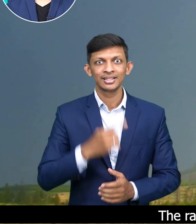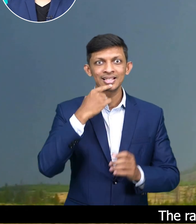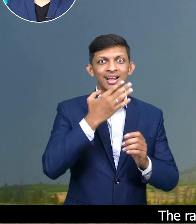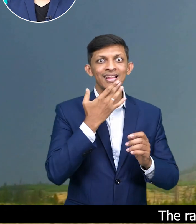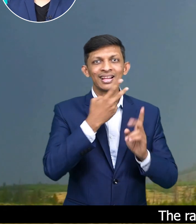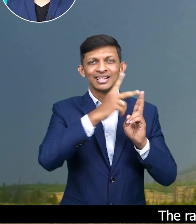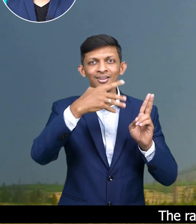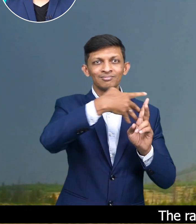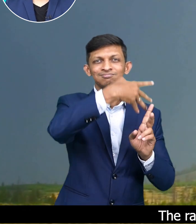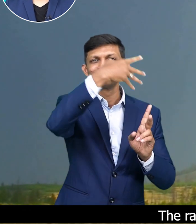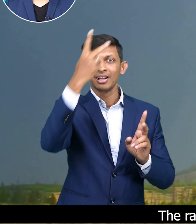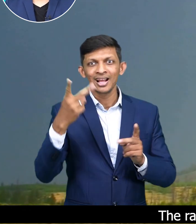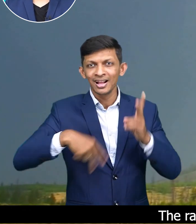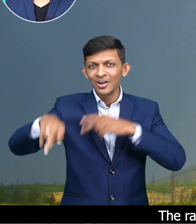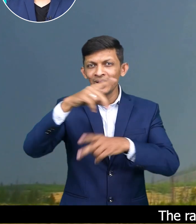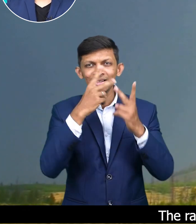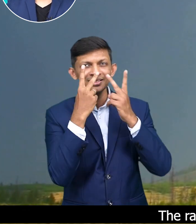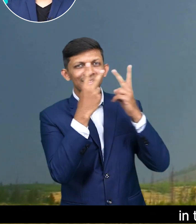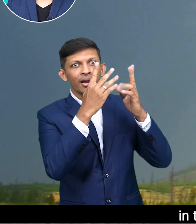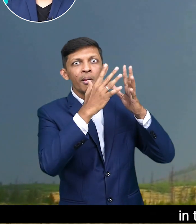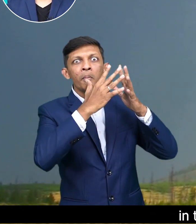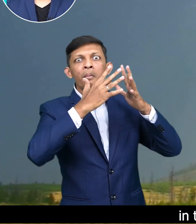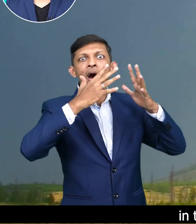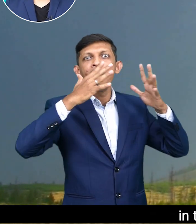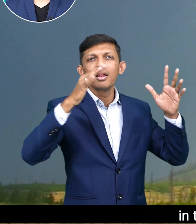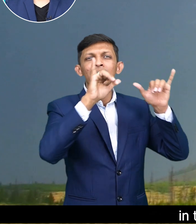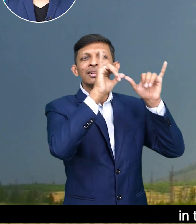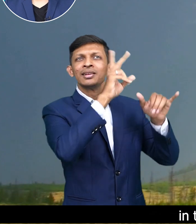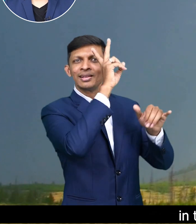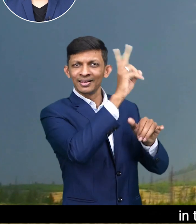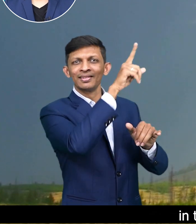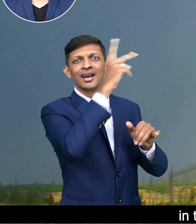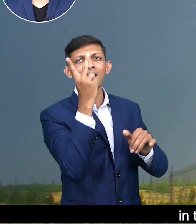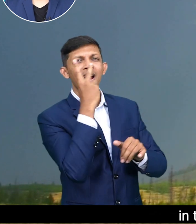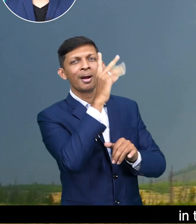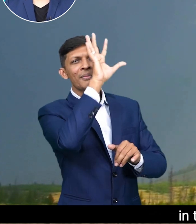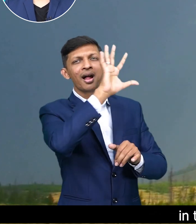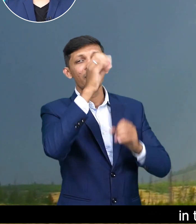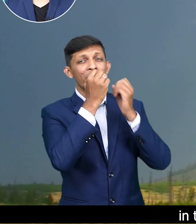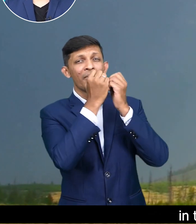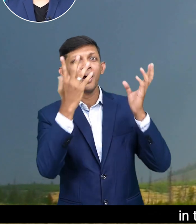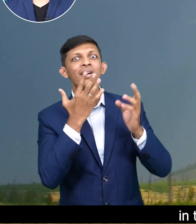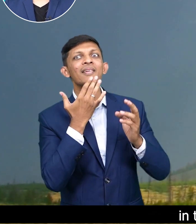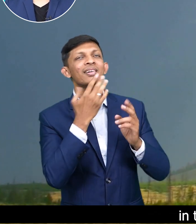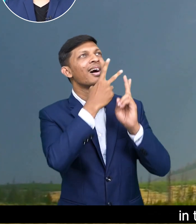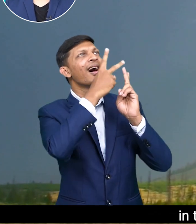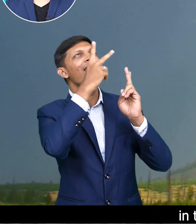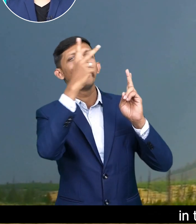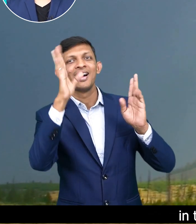The rainbow is seen as a large arc in the sky with many colors.